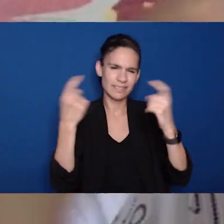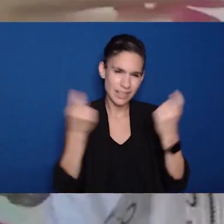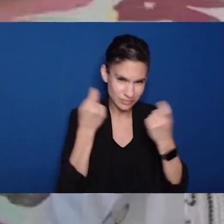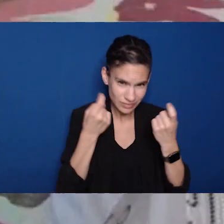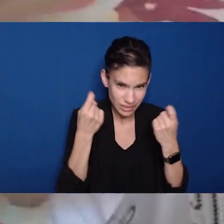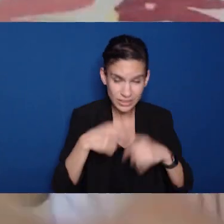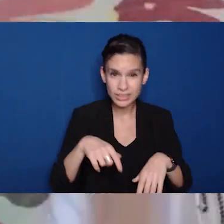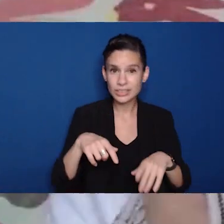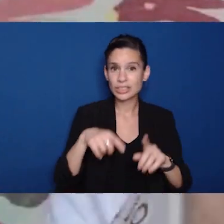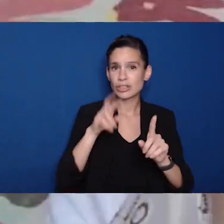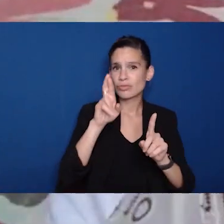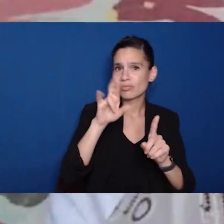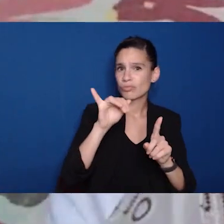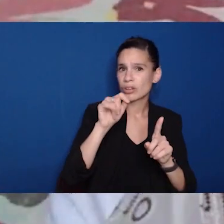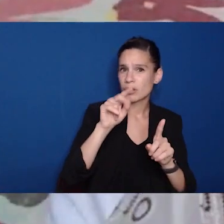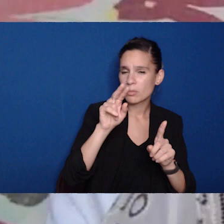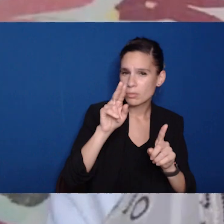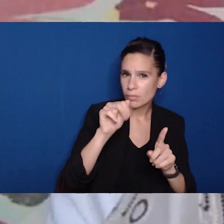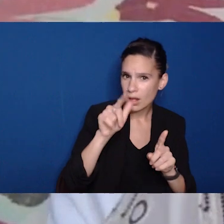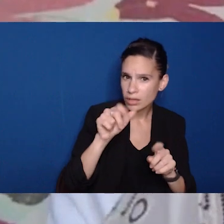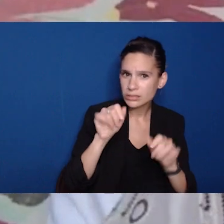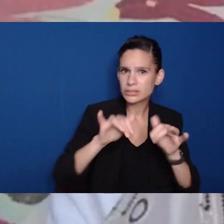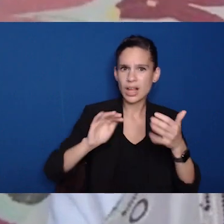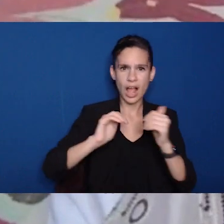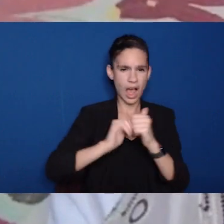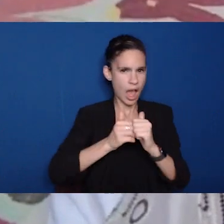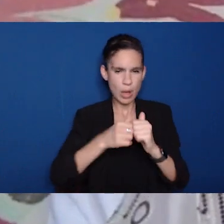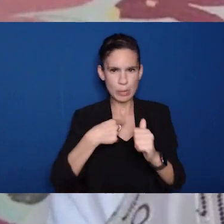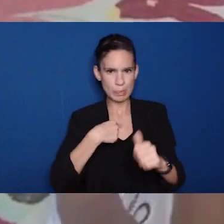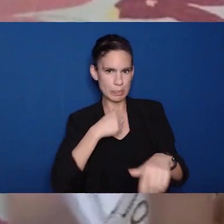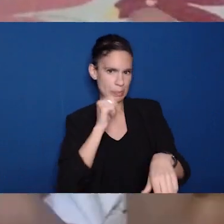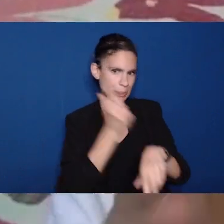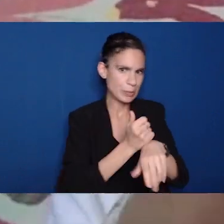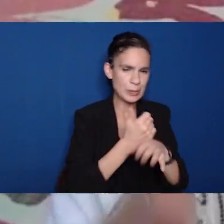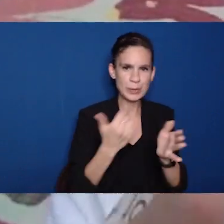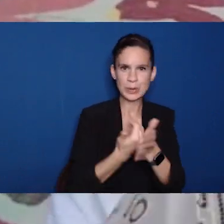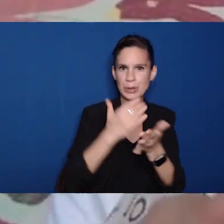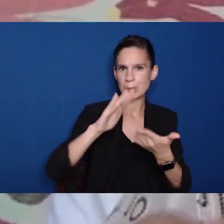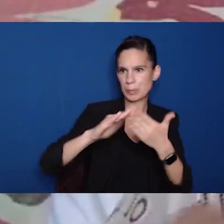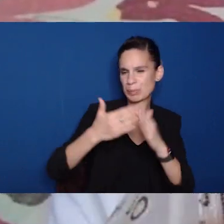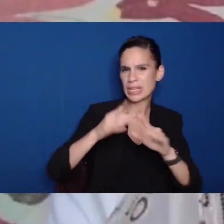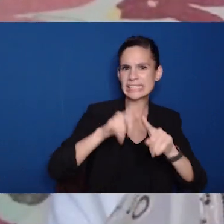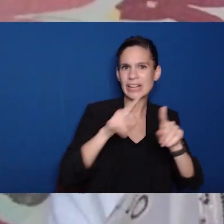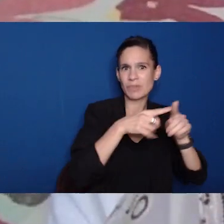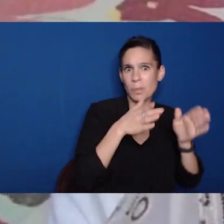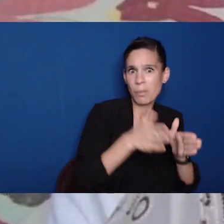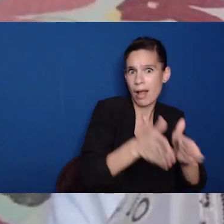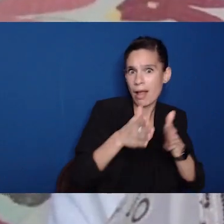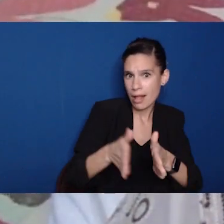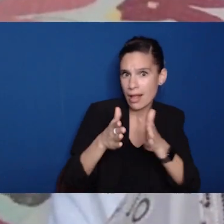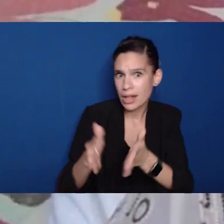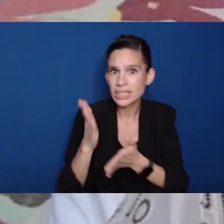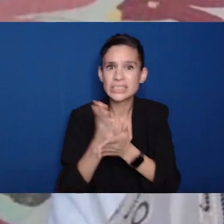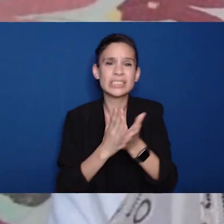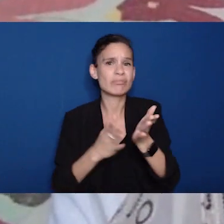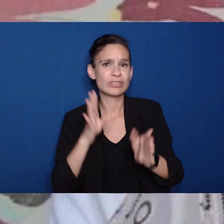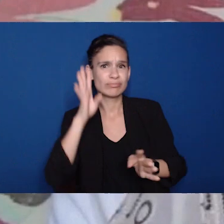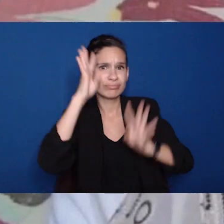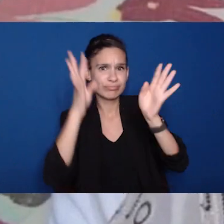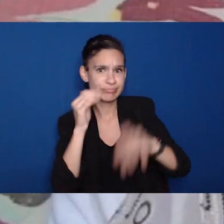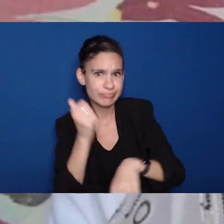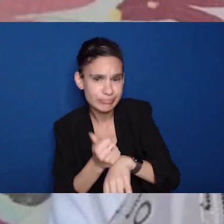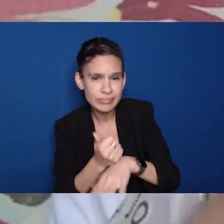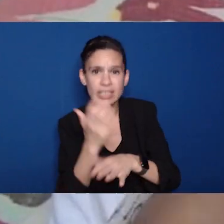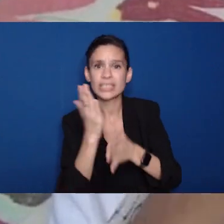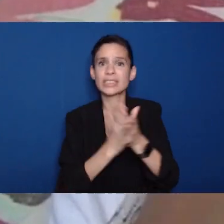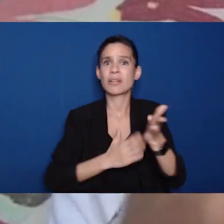of how do we create community in new ways? Some of that will be online, though. I mean, some of the creating community